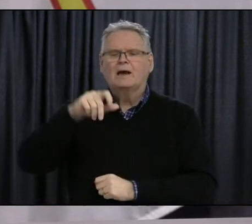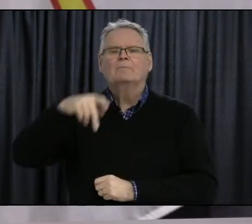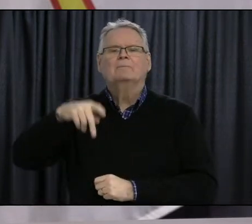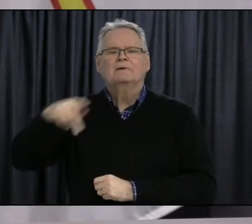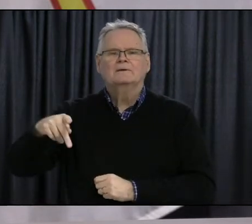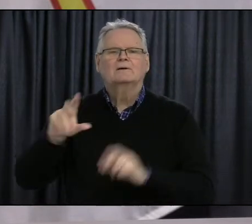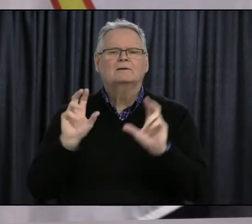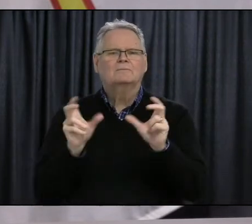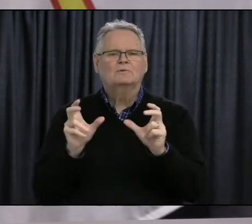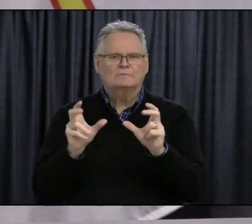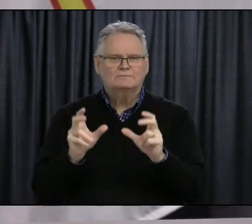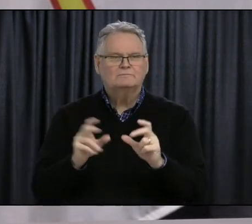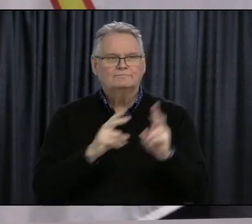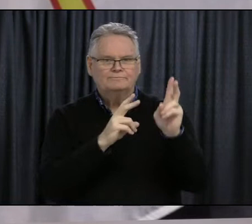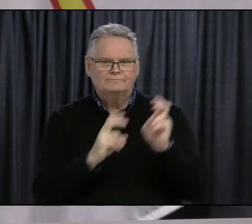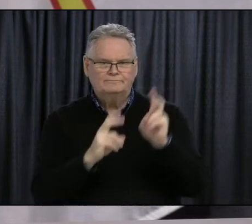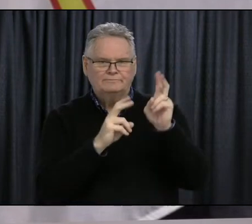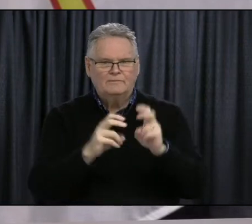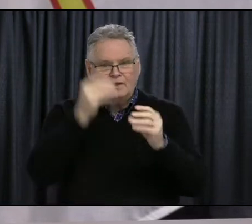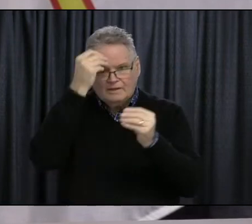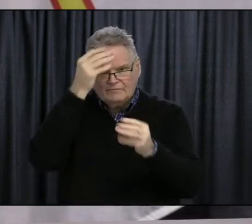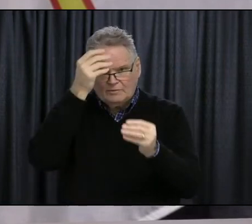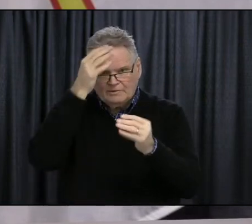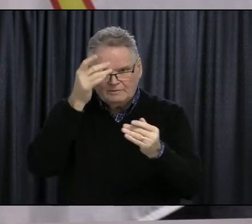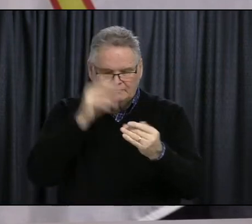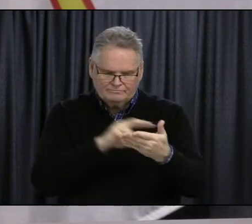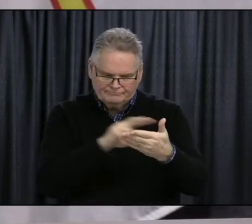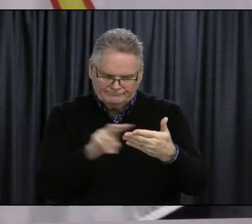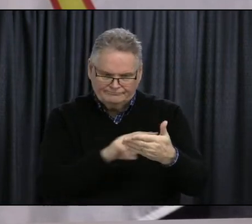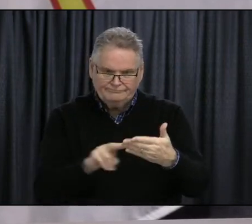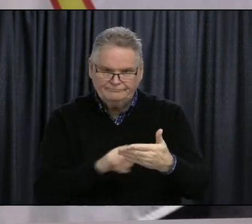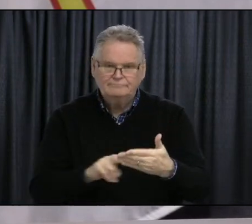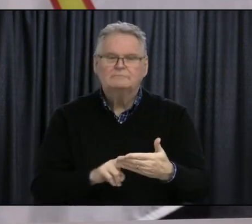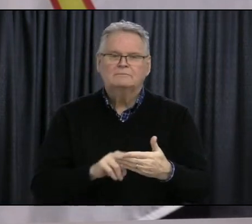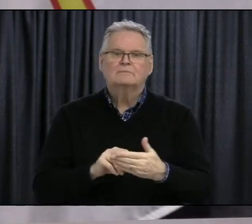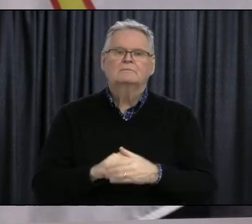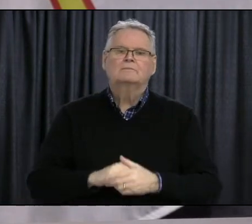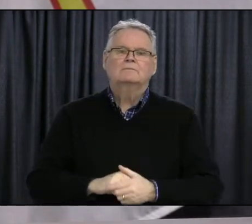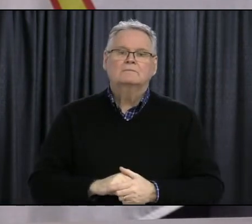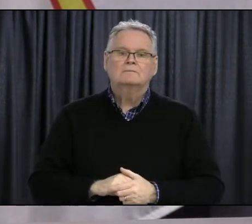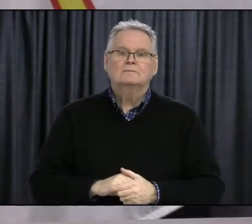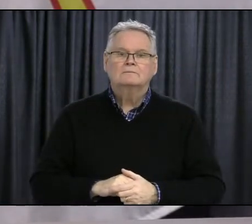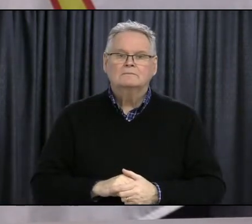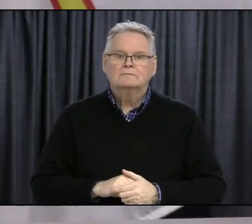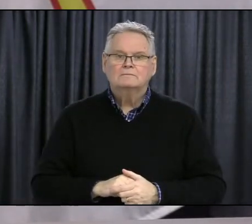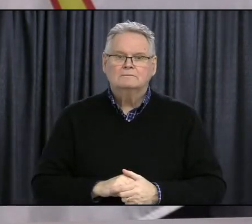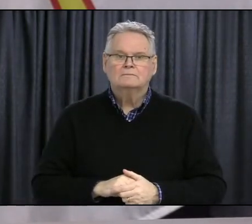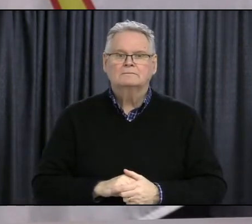and you test positive, your close contacts will not be notified of your identity.